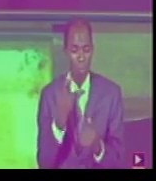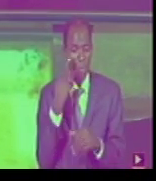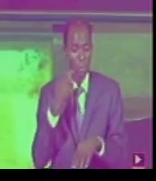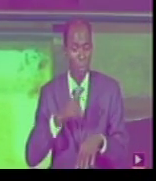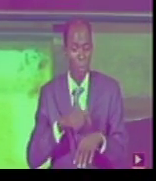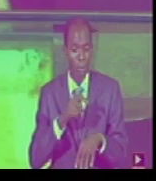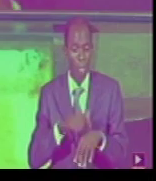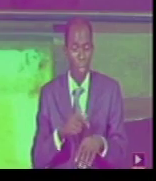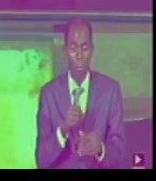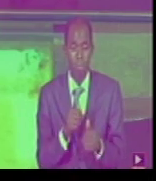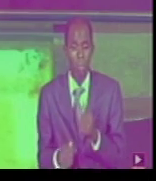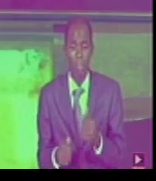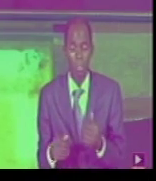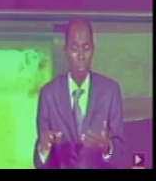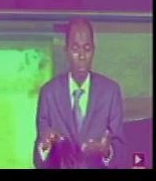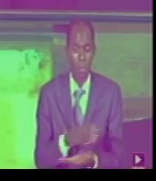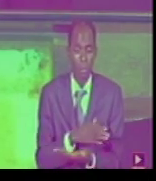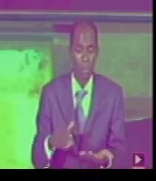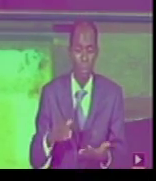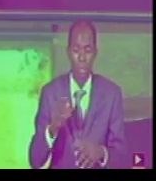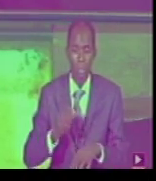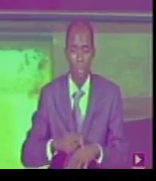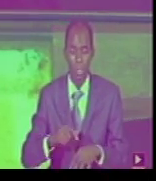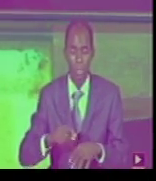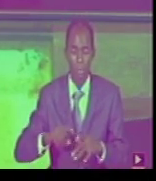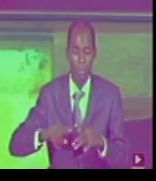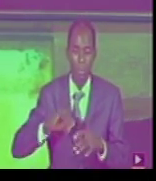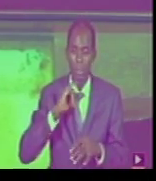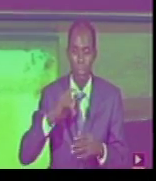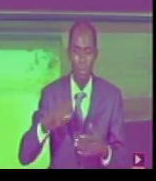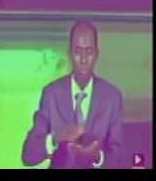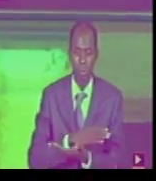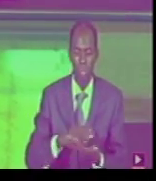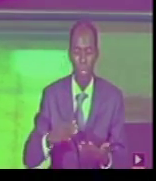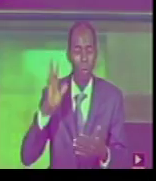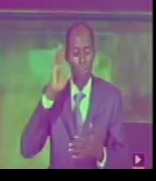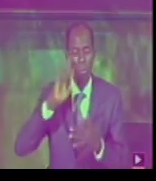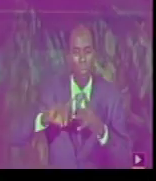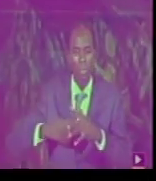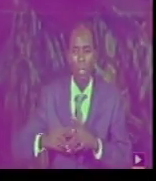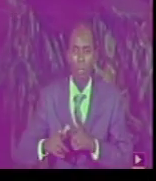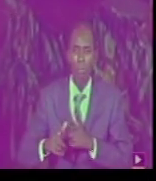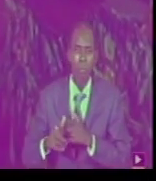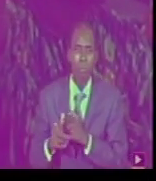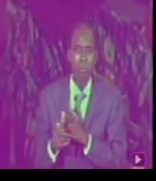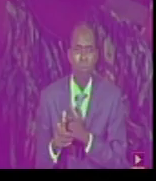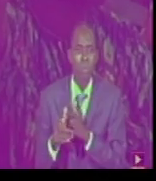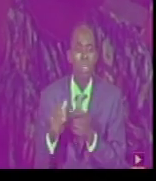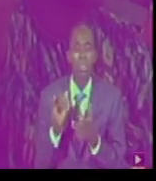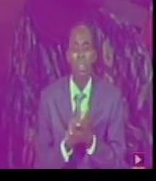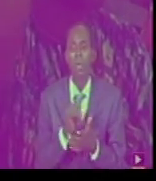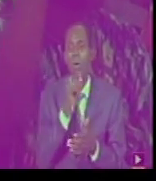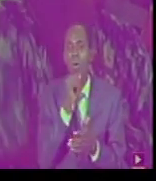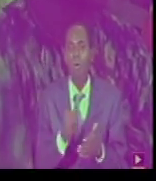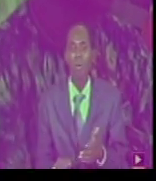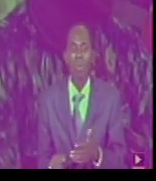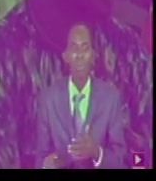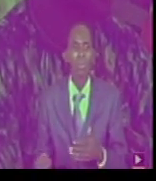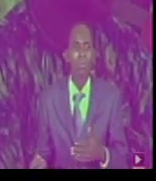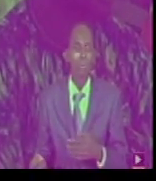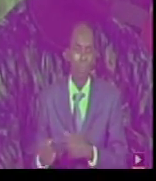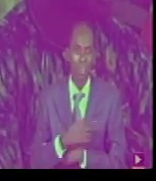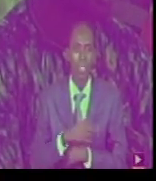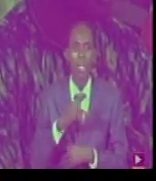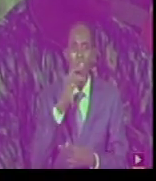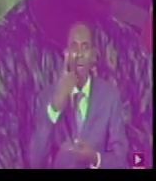were started, they start running. How many of you remember those days? Those days are coming back again. You